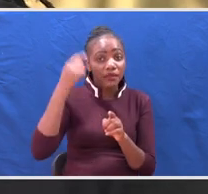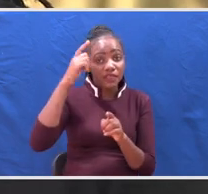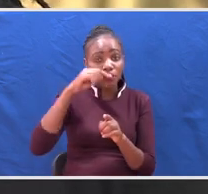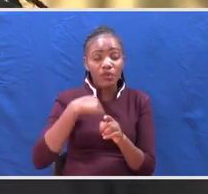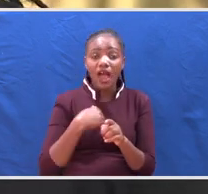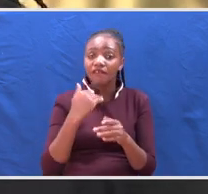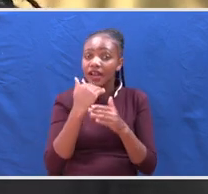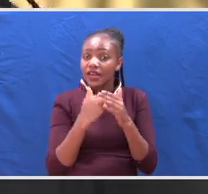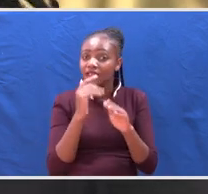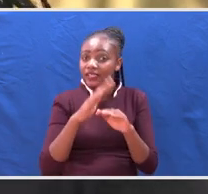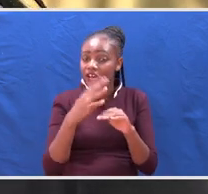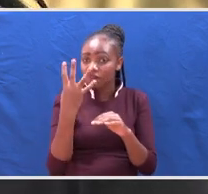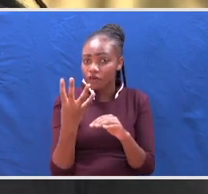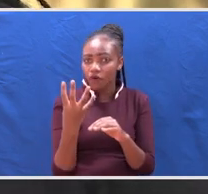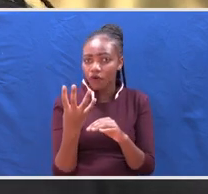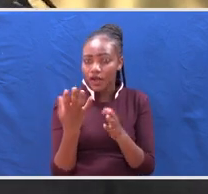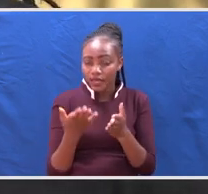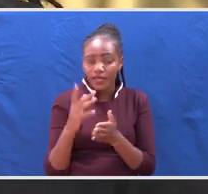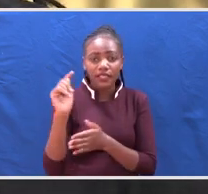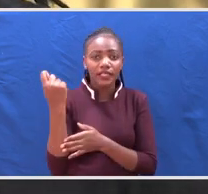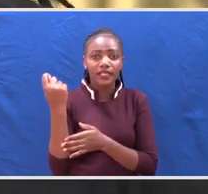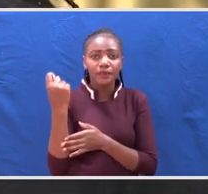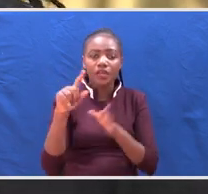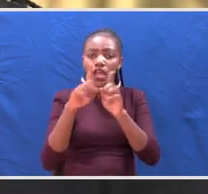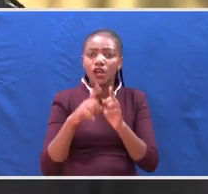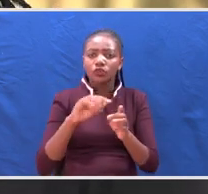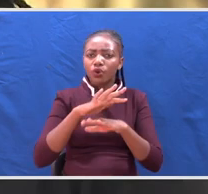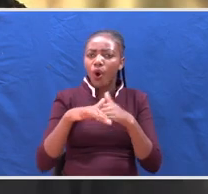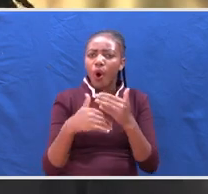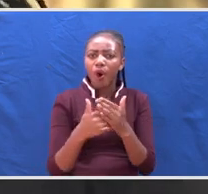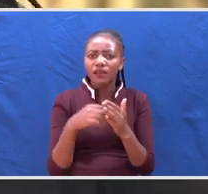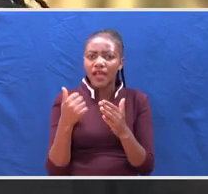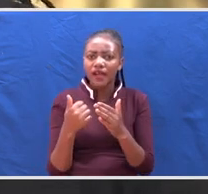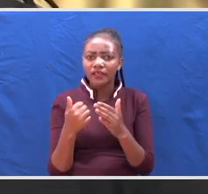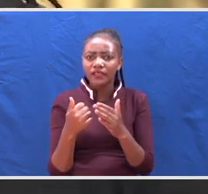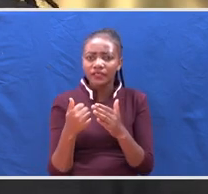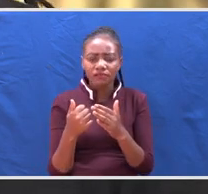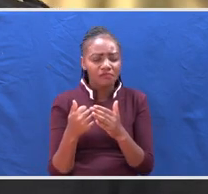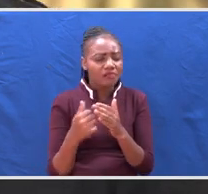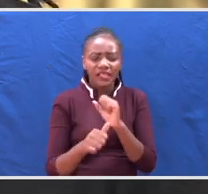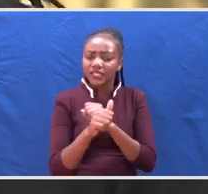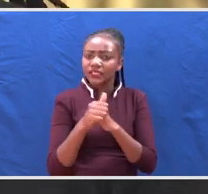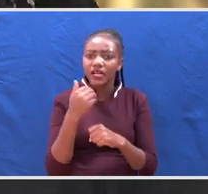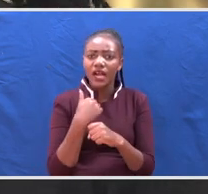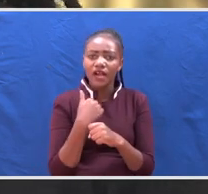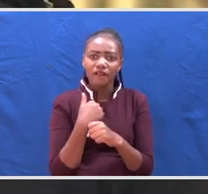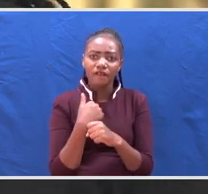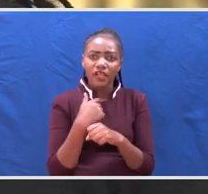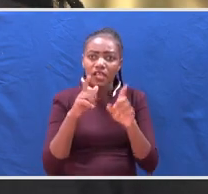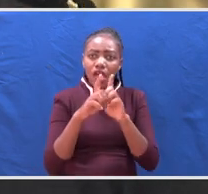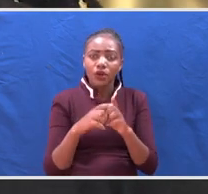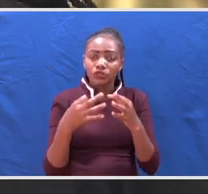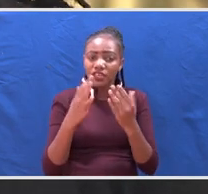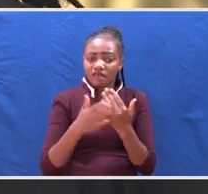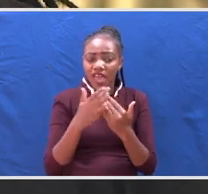4 individuals remaining in Kenya. Therefore, all the rest, most of them are critically endangered, and then if